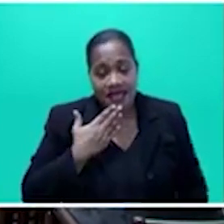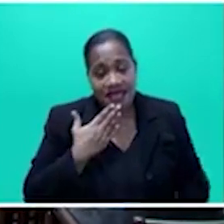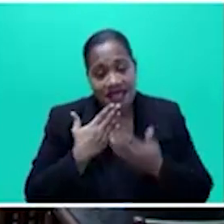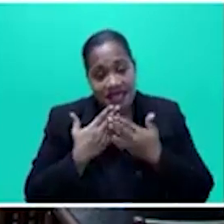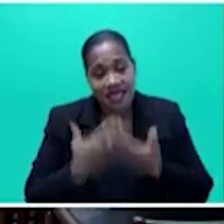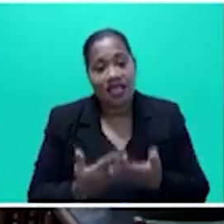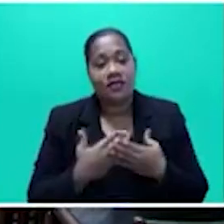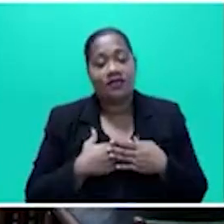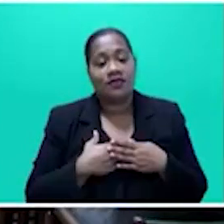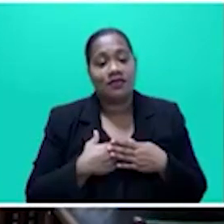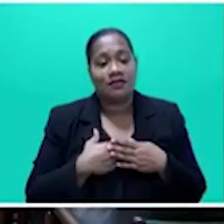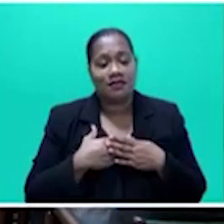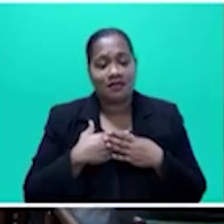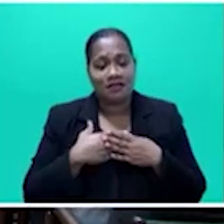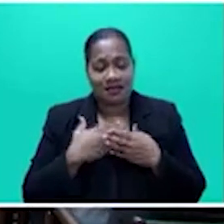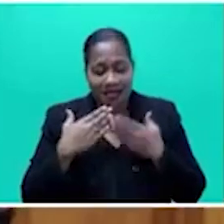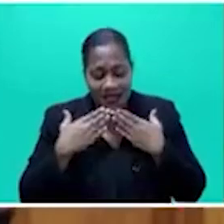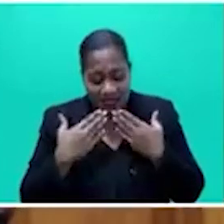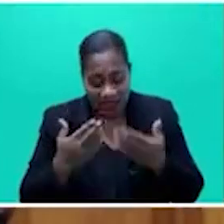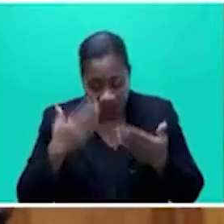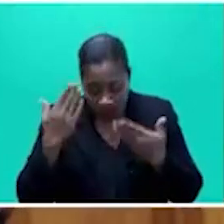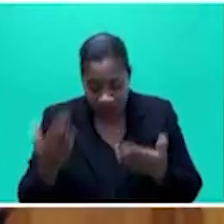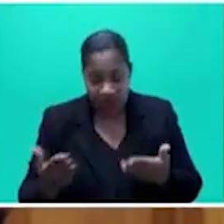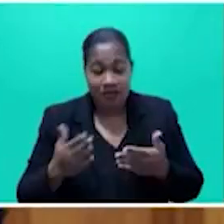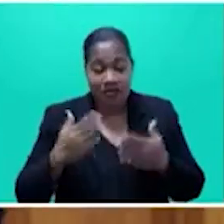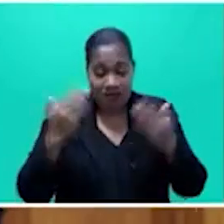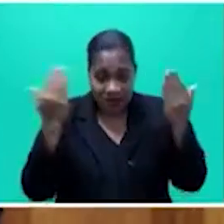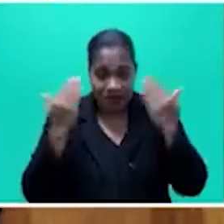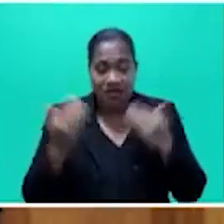Just before I go into that, Honourable Speaker, I just want to